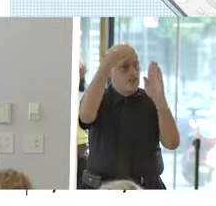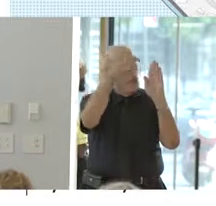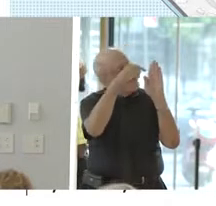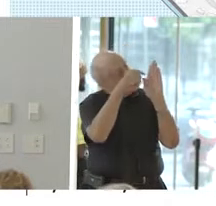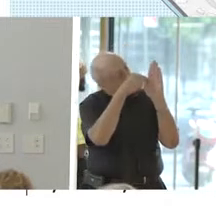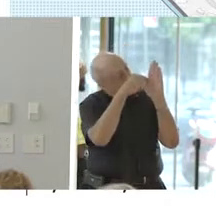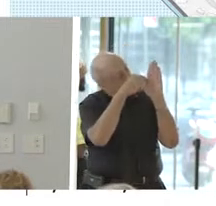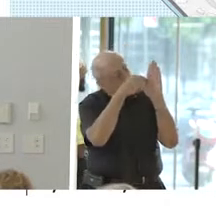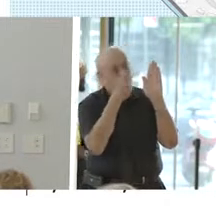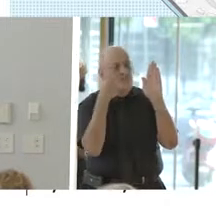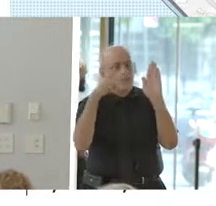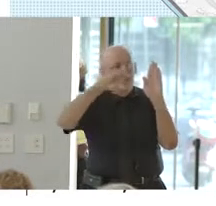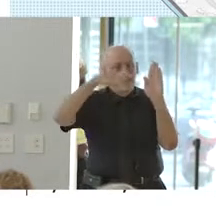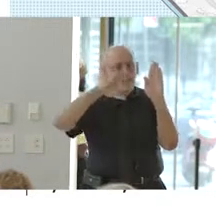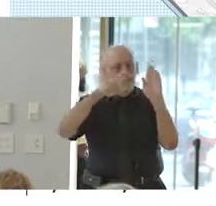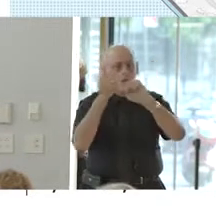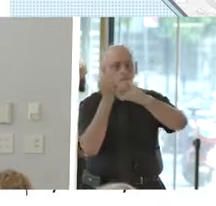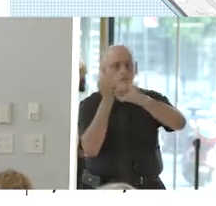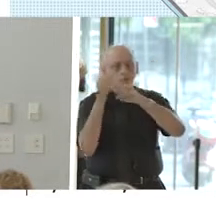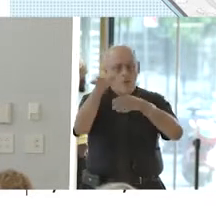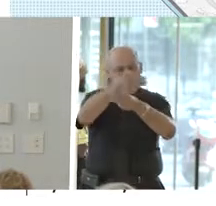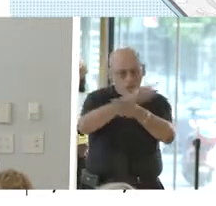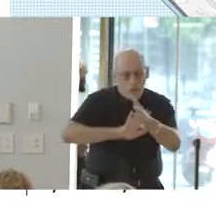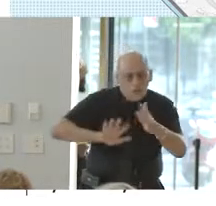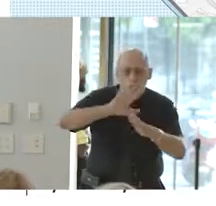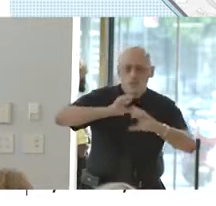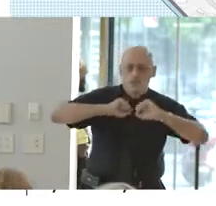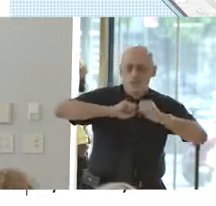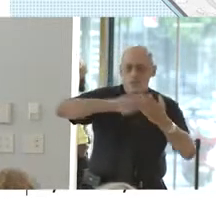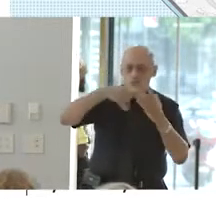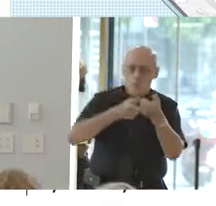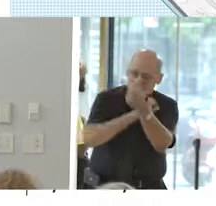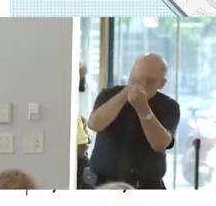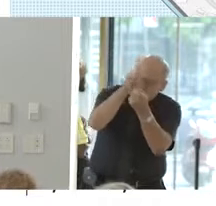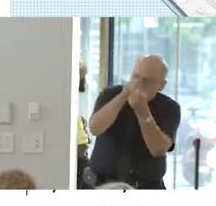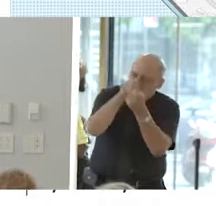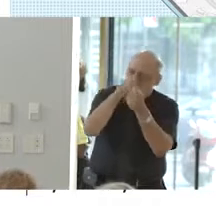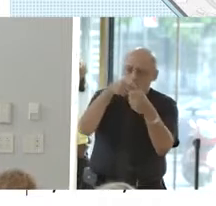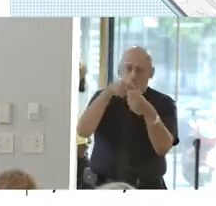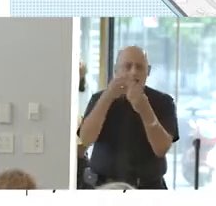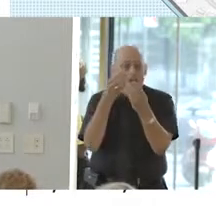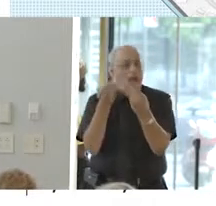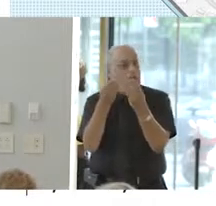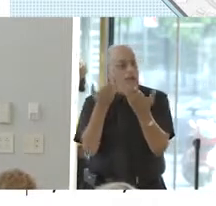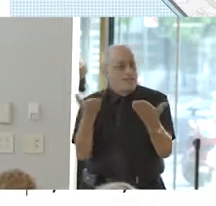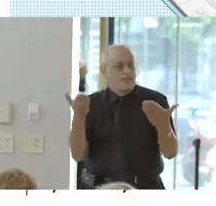you'll see the Battery Park City Ball Fields Resiliency Project. That was a very specific